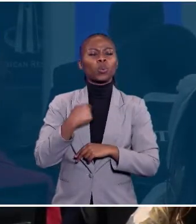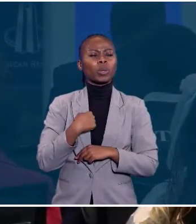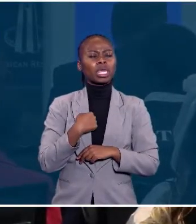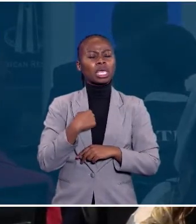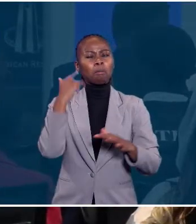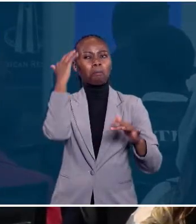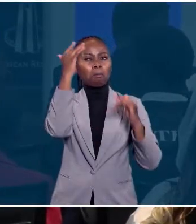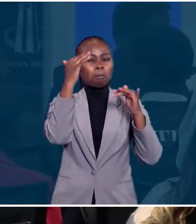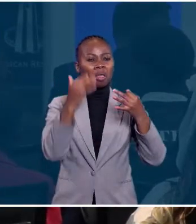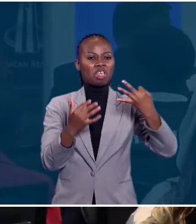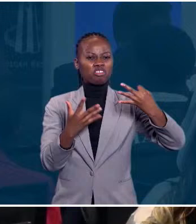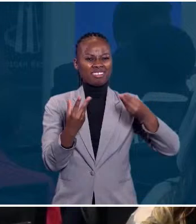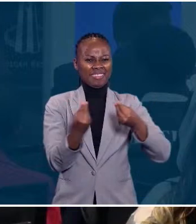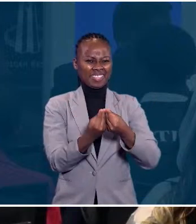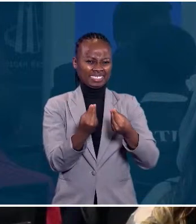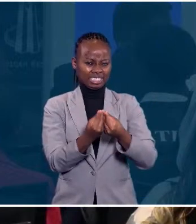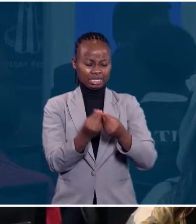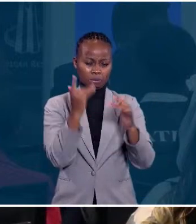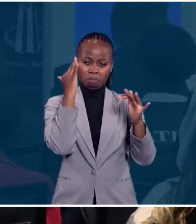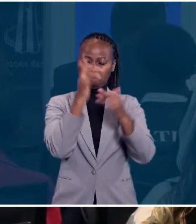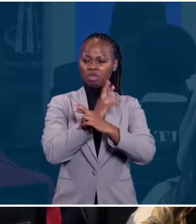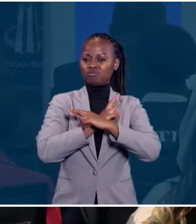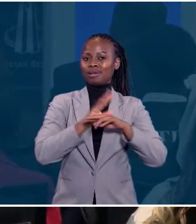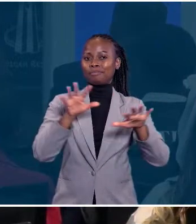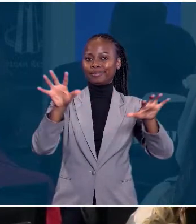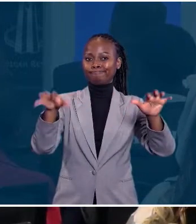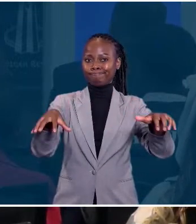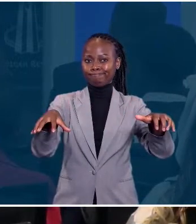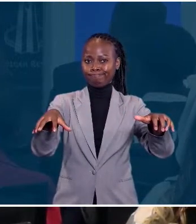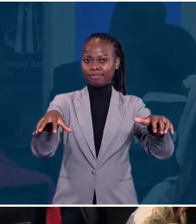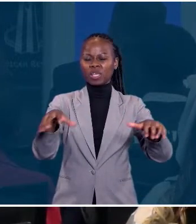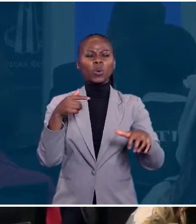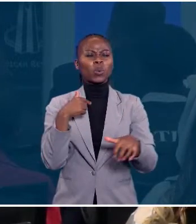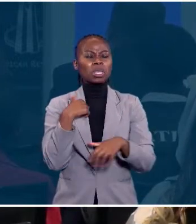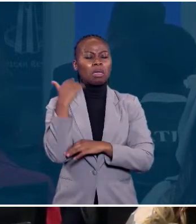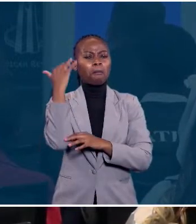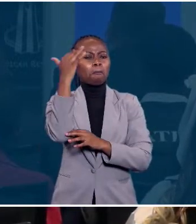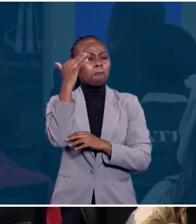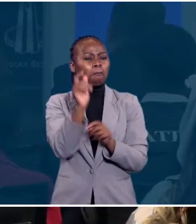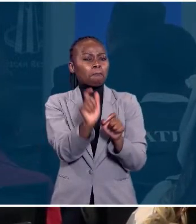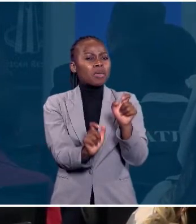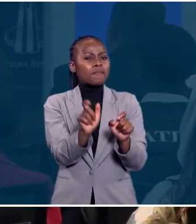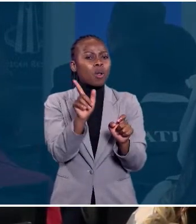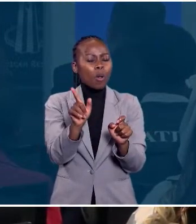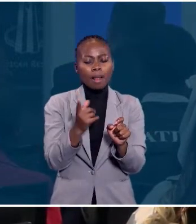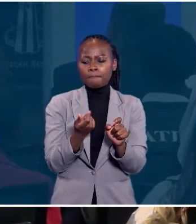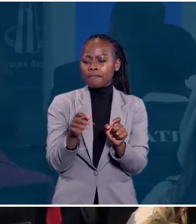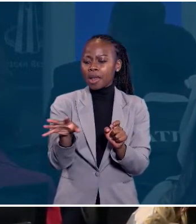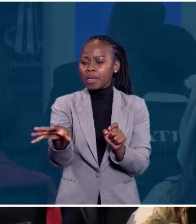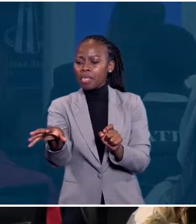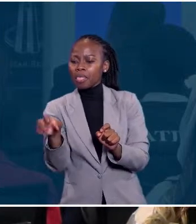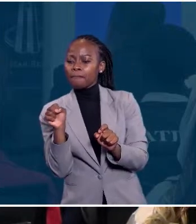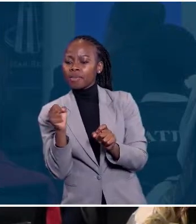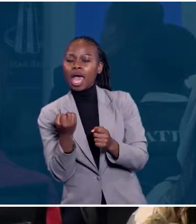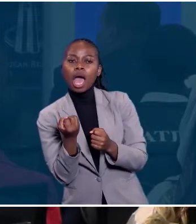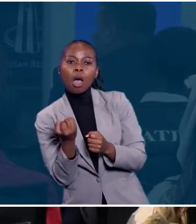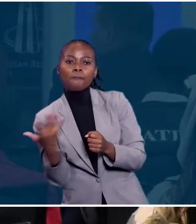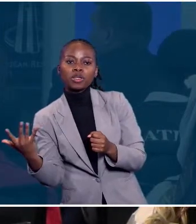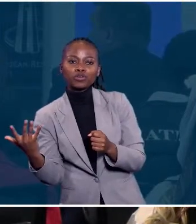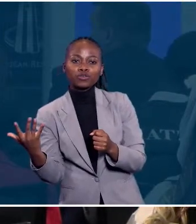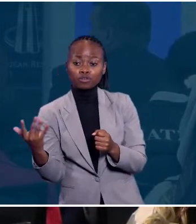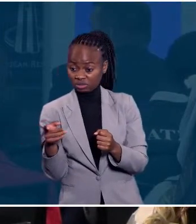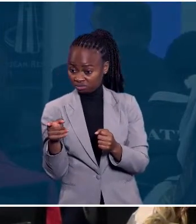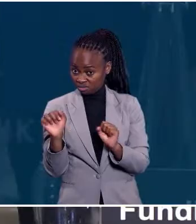about. The first one was the quantum, how much people are going to withdraw. Is it going to be sustainable, or will it